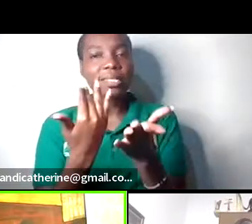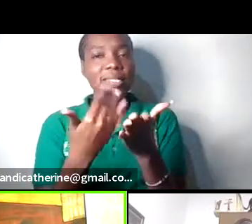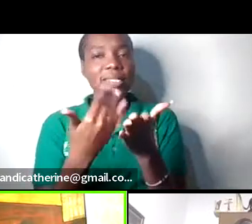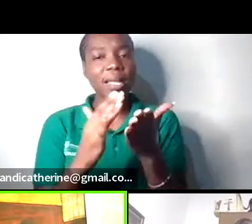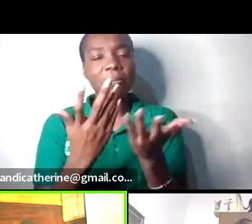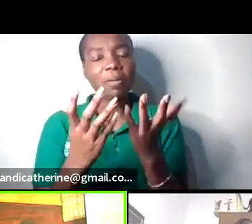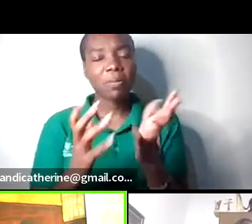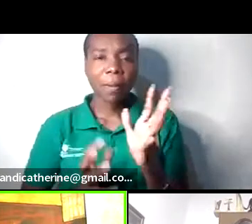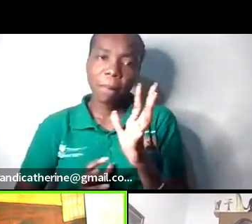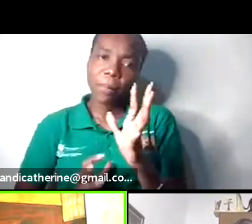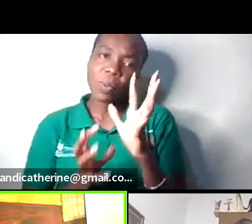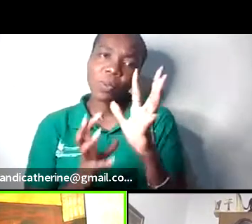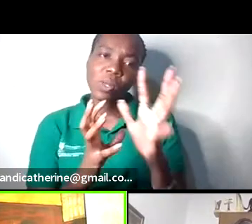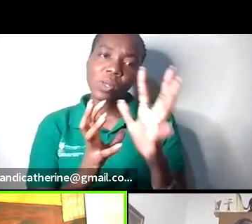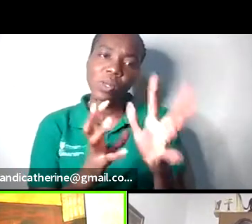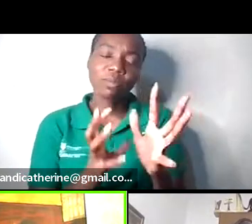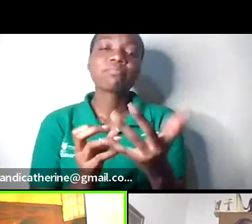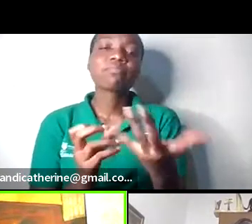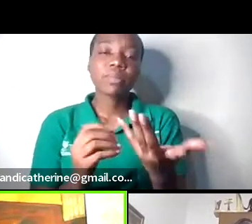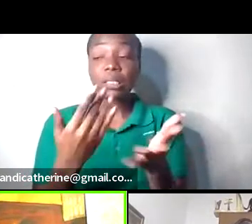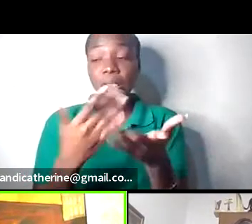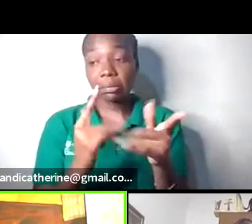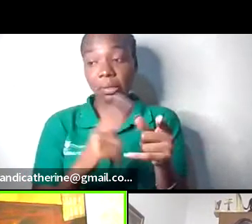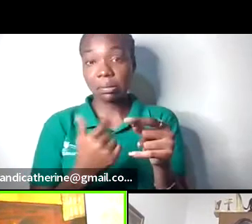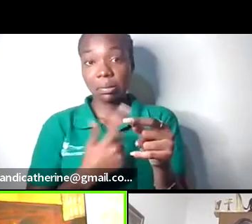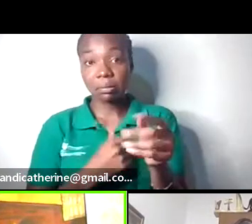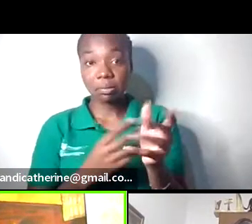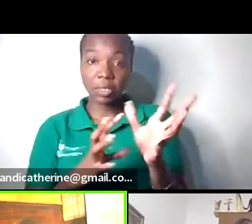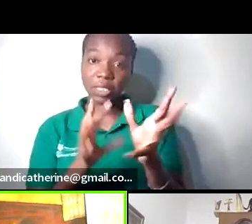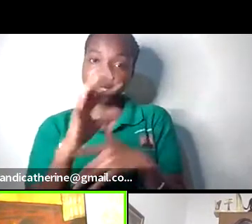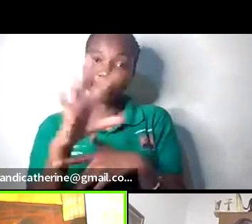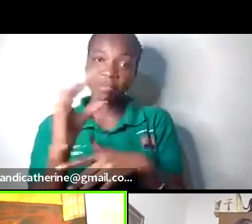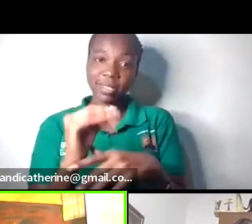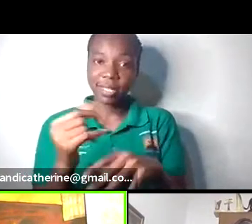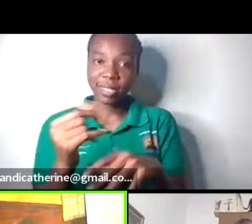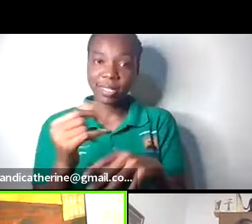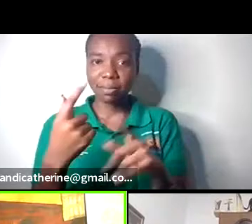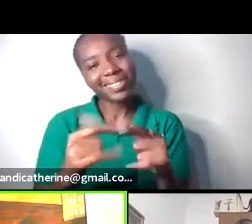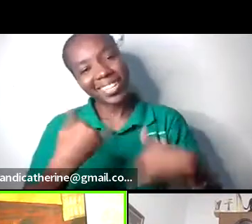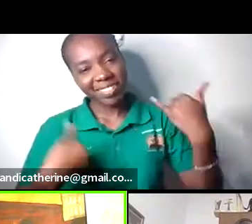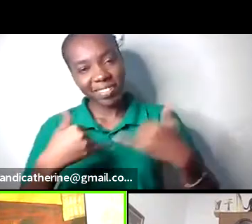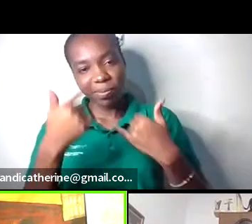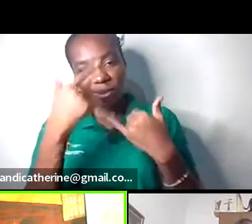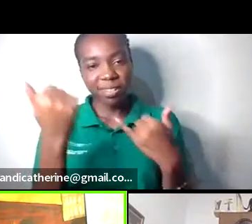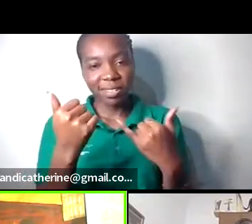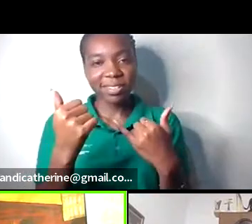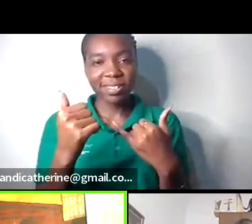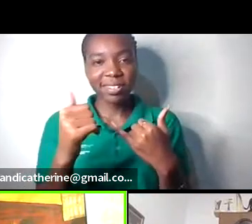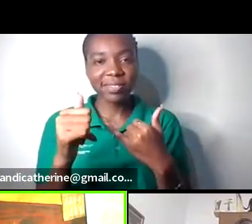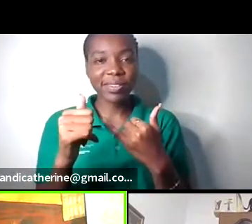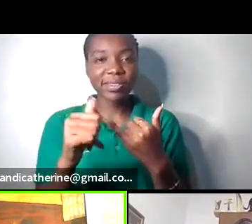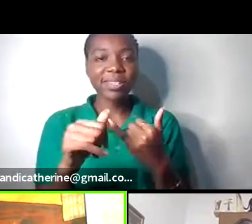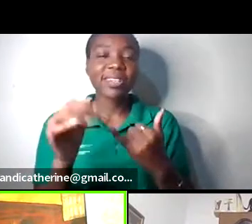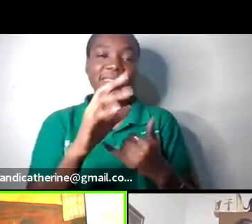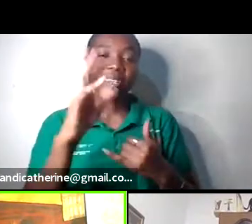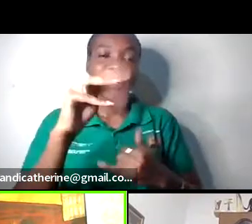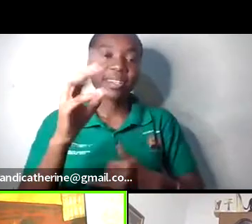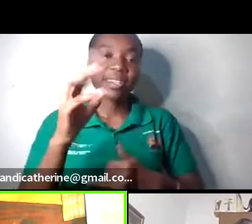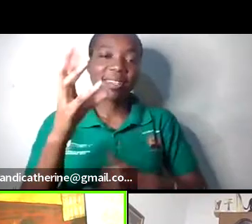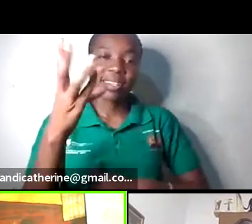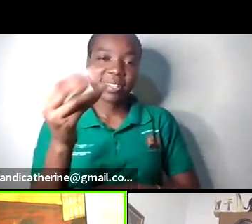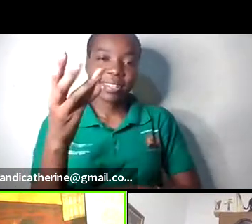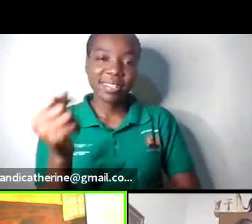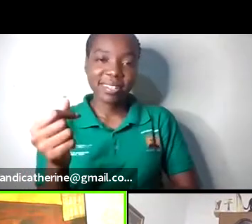but there are some pushed by Africans. The biggest one being, of course, M-Pesa. Everyone talks about M-Pesa, what M-Pesa